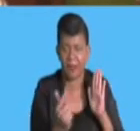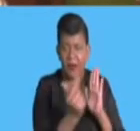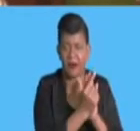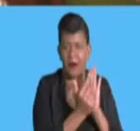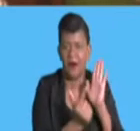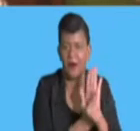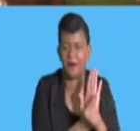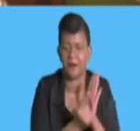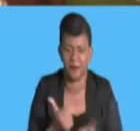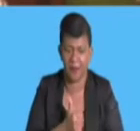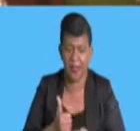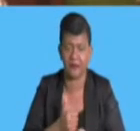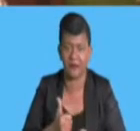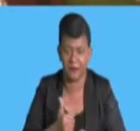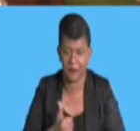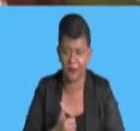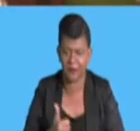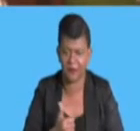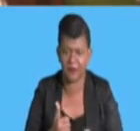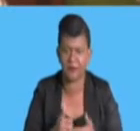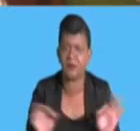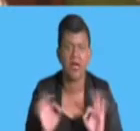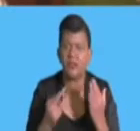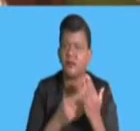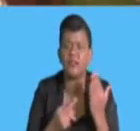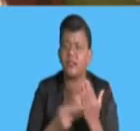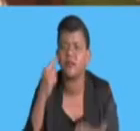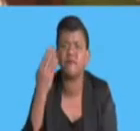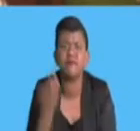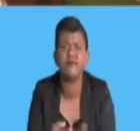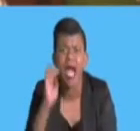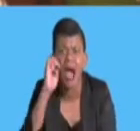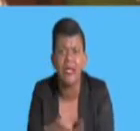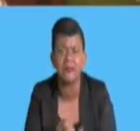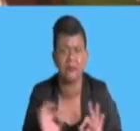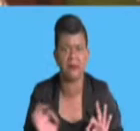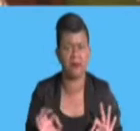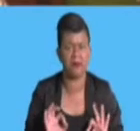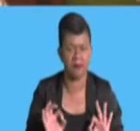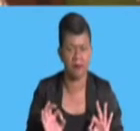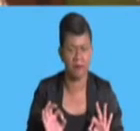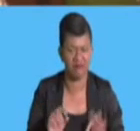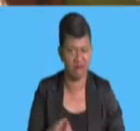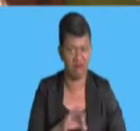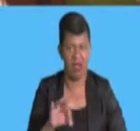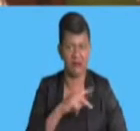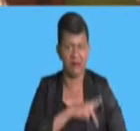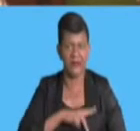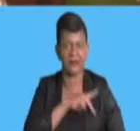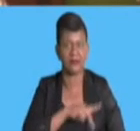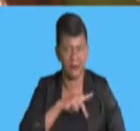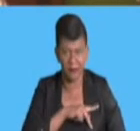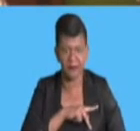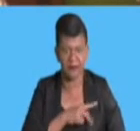accountability and table their annual reports. This is as clear a signal as any of unprofessional incompetence. And I fully intend